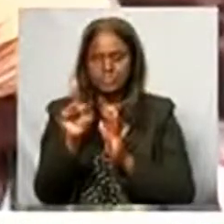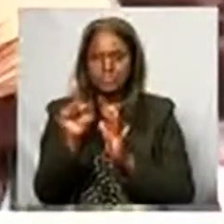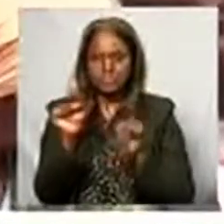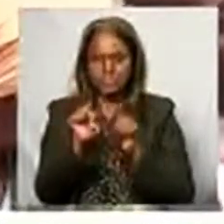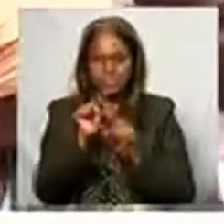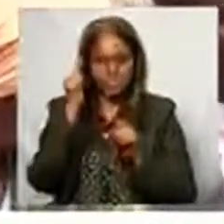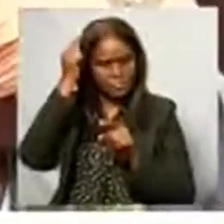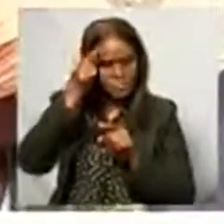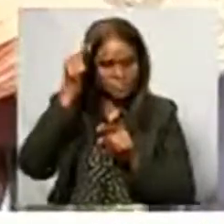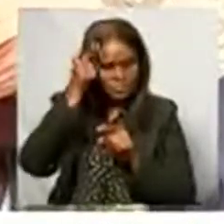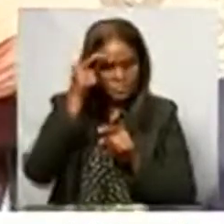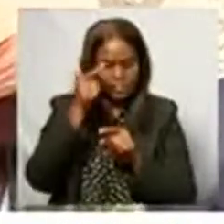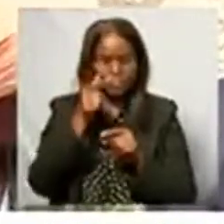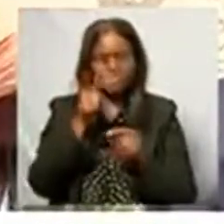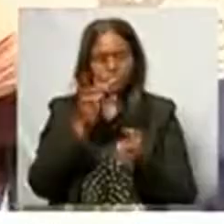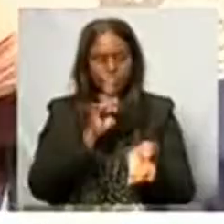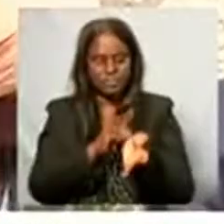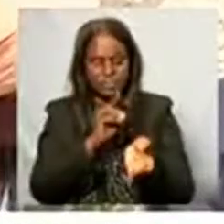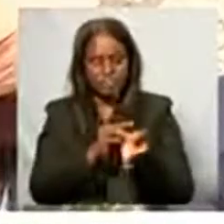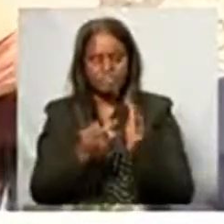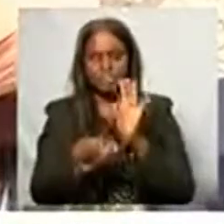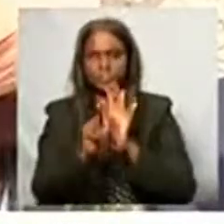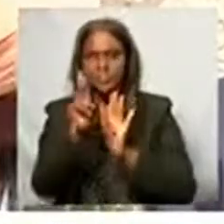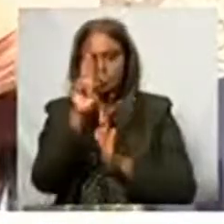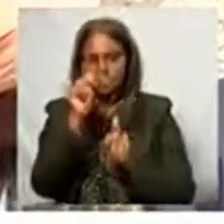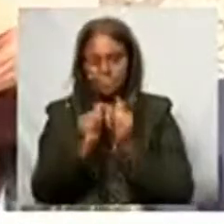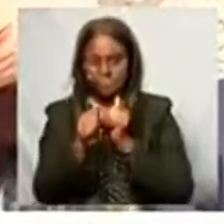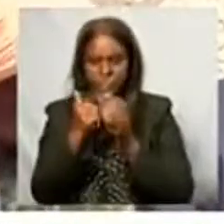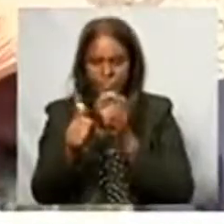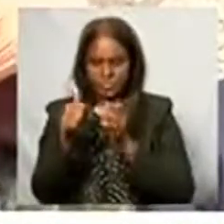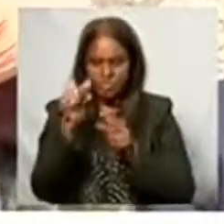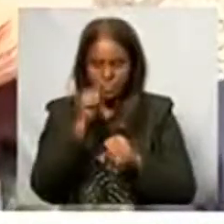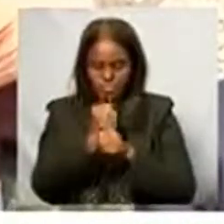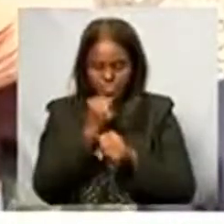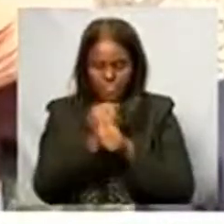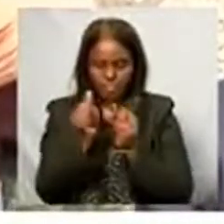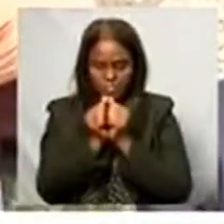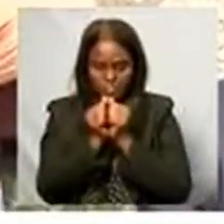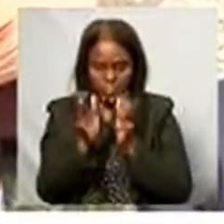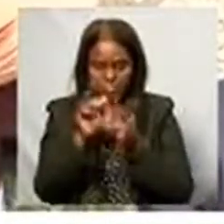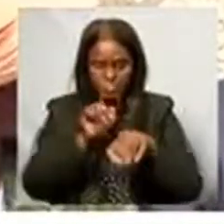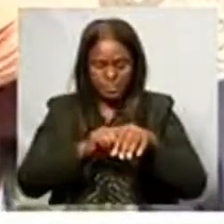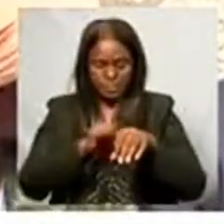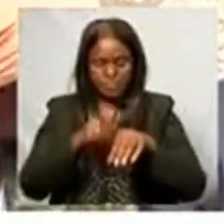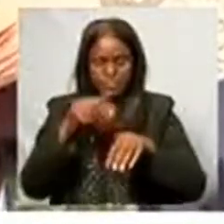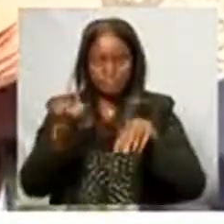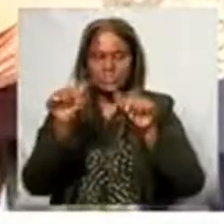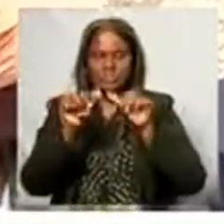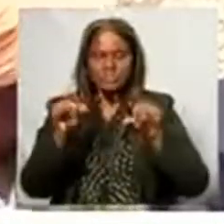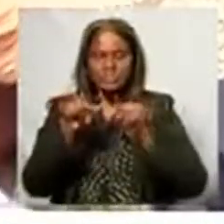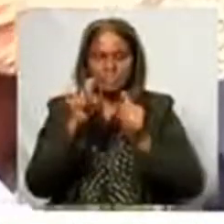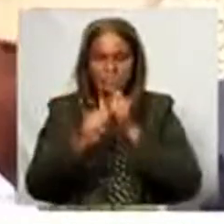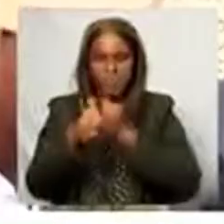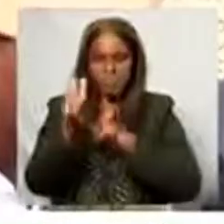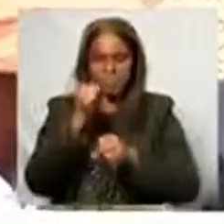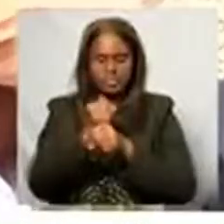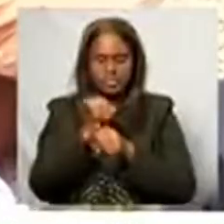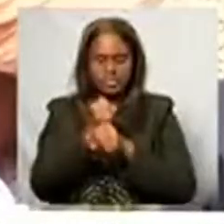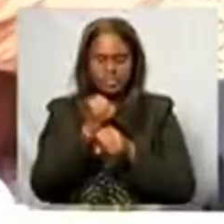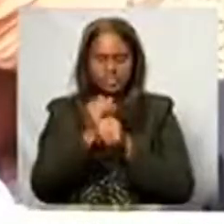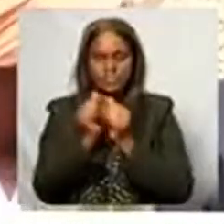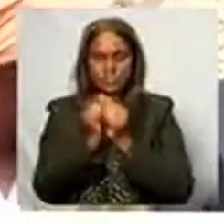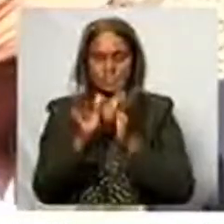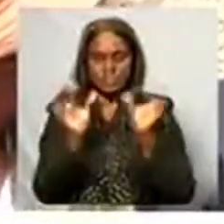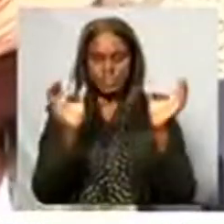Levi Mwanawasa Medical University, which is operating without, at the time of the audit, which was operating without